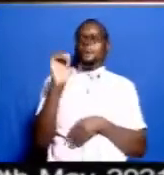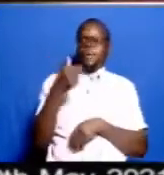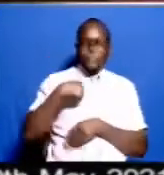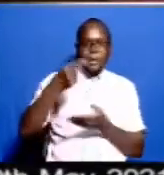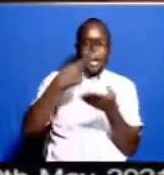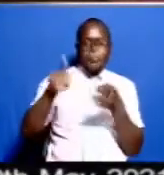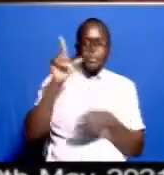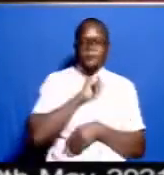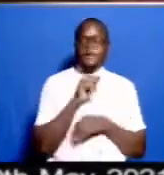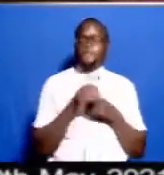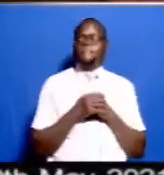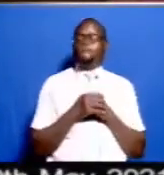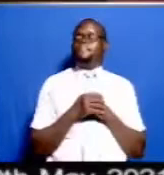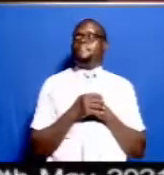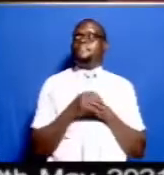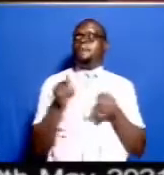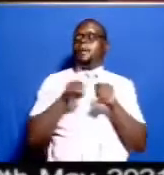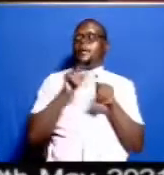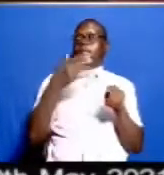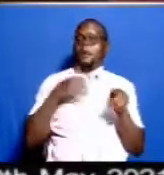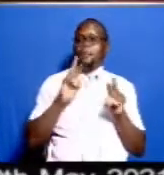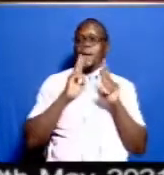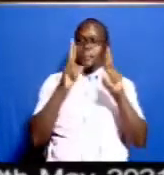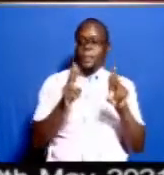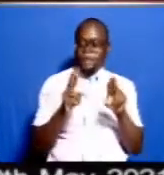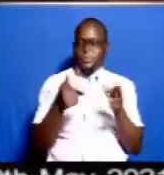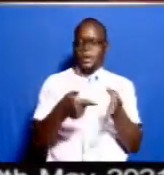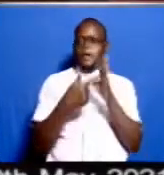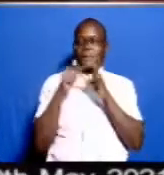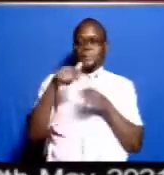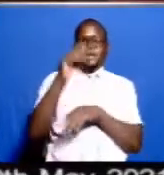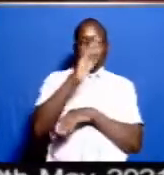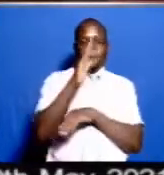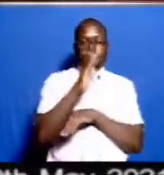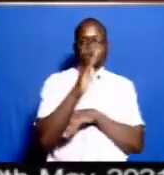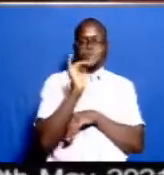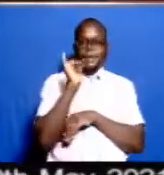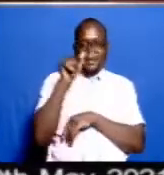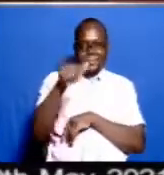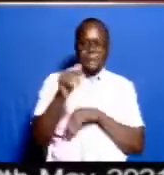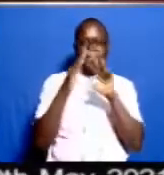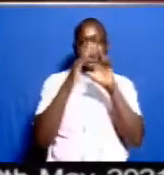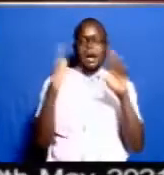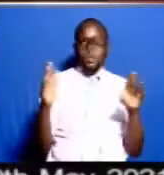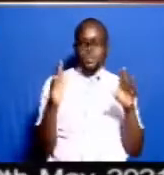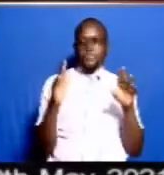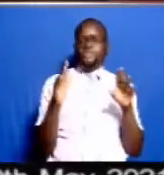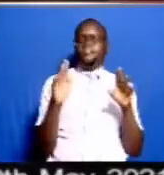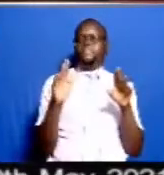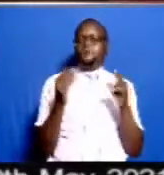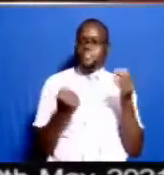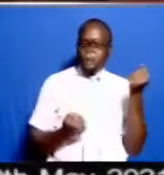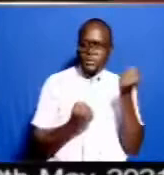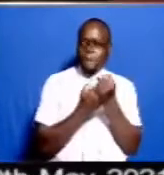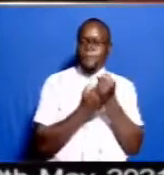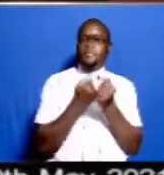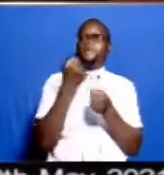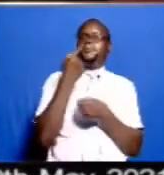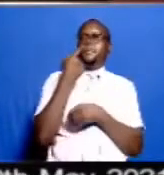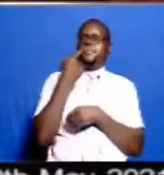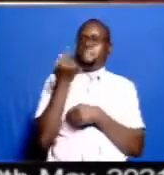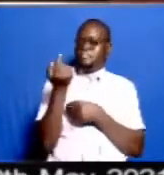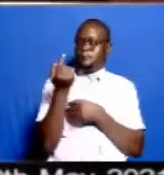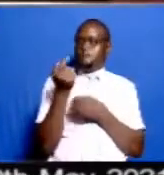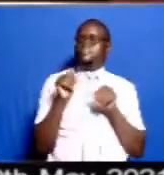approved. Hence our report and our request this afternoon that this House does consider the report and extend